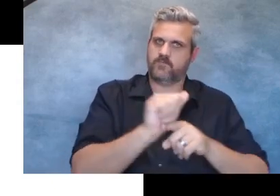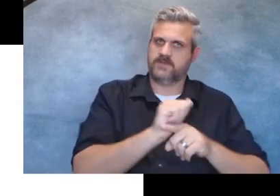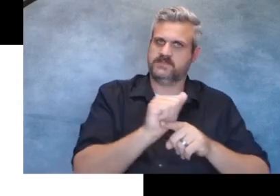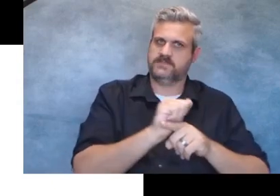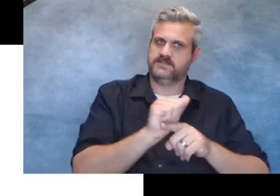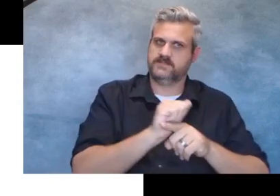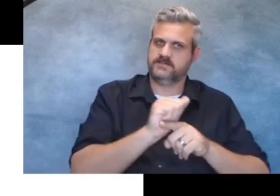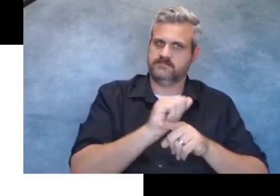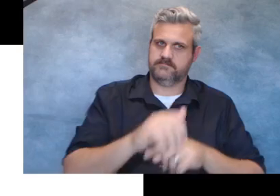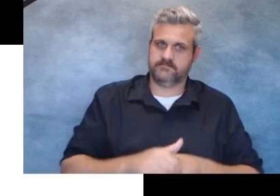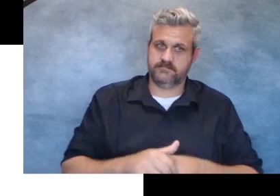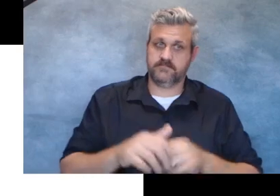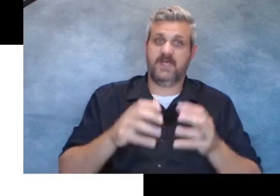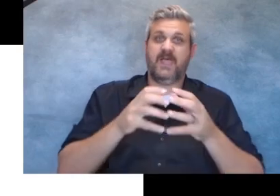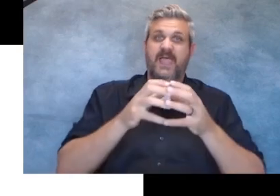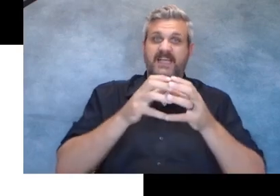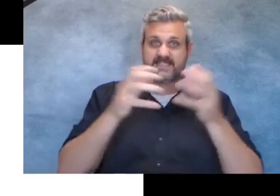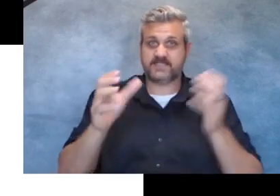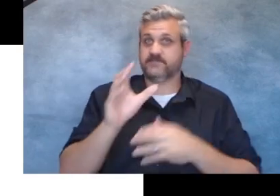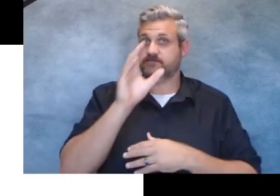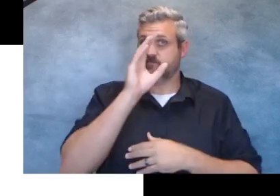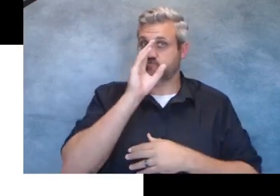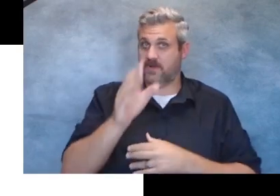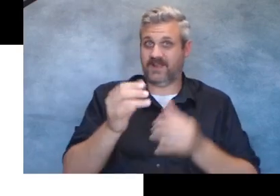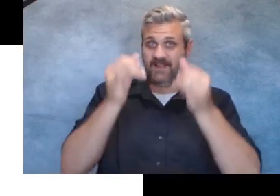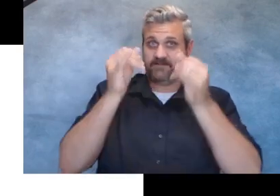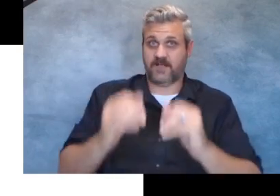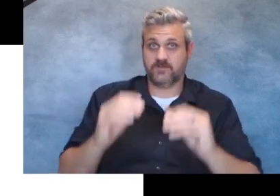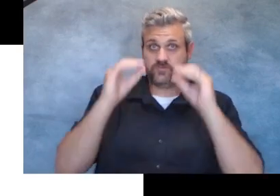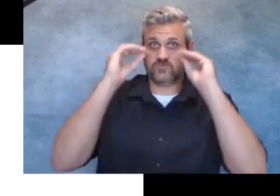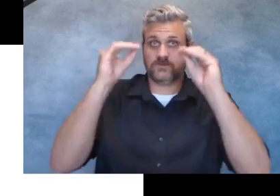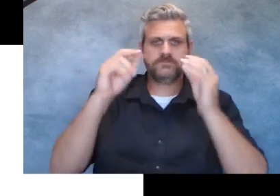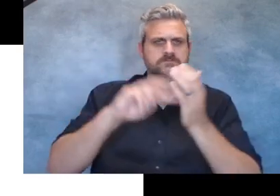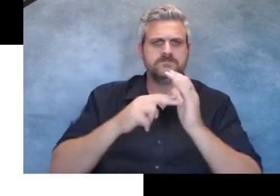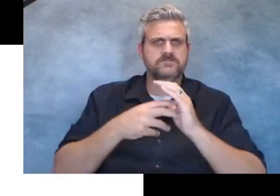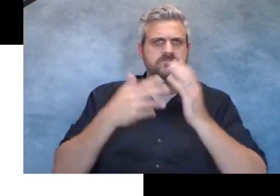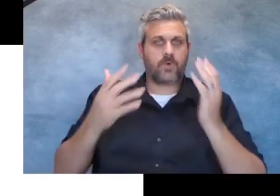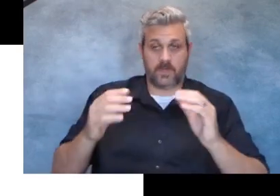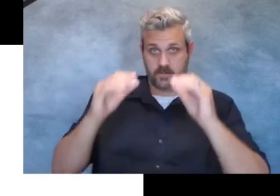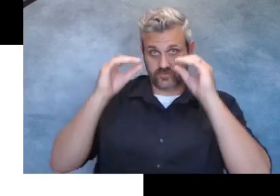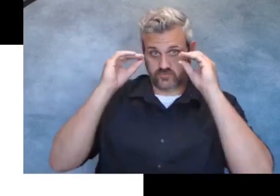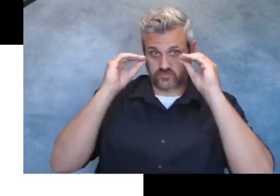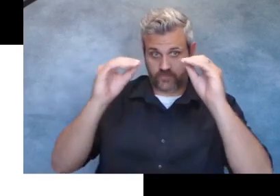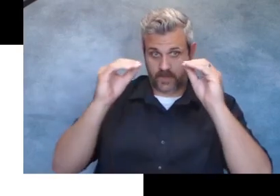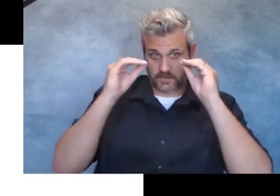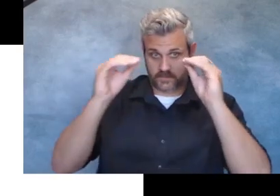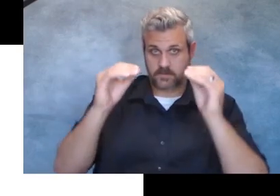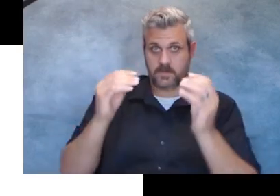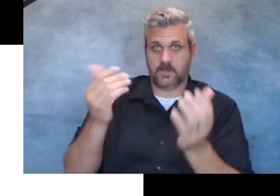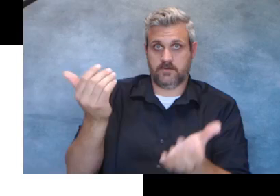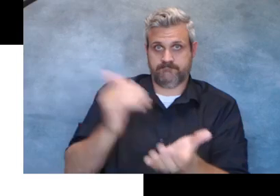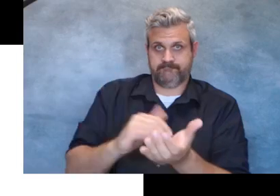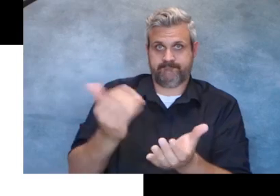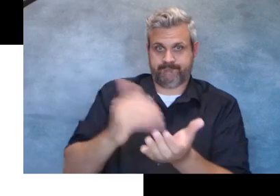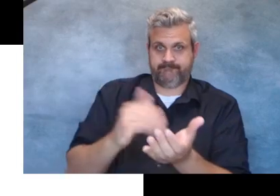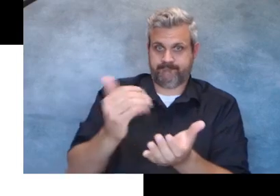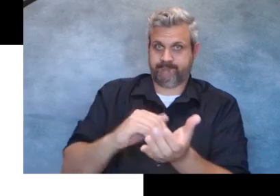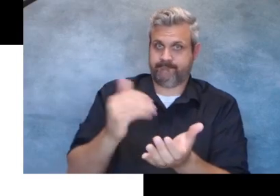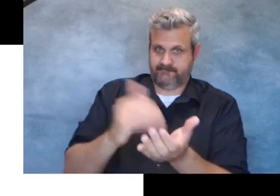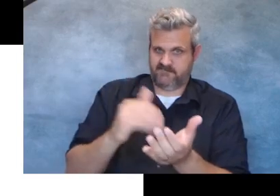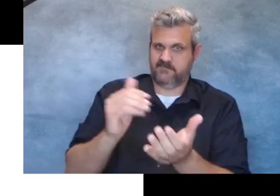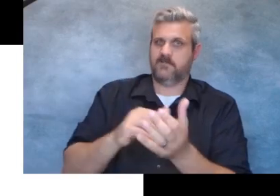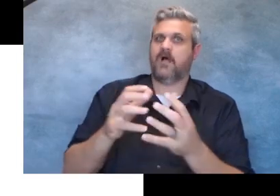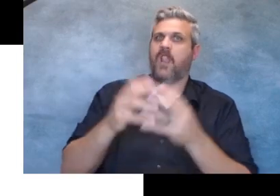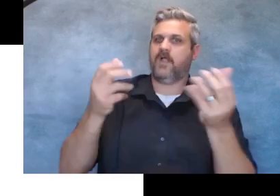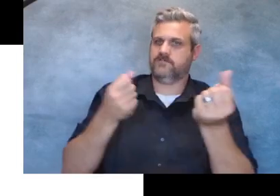practice. Extensive, direct, individualized instruction means instruction repeated frequently